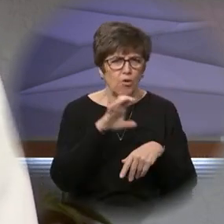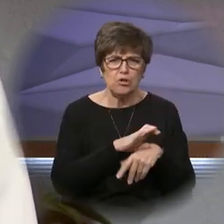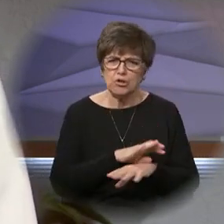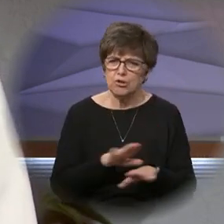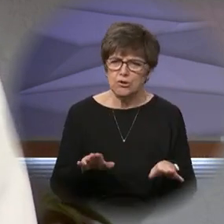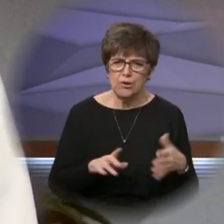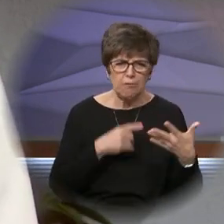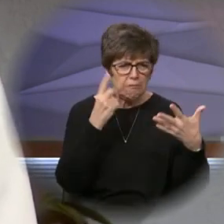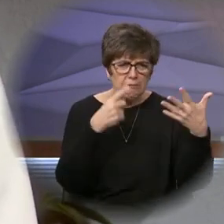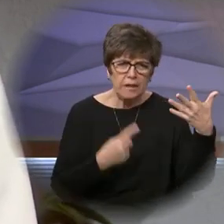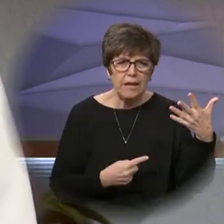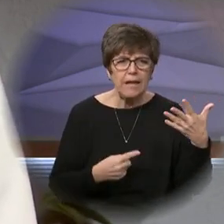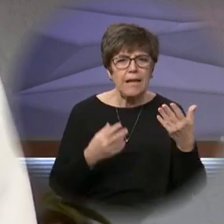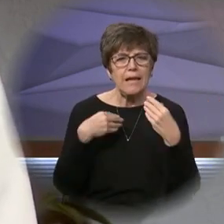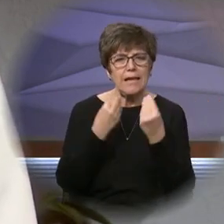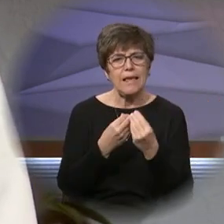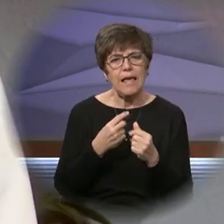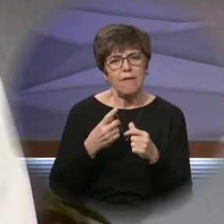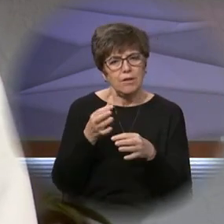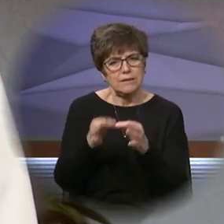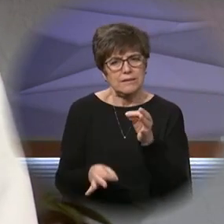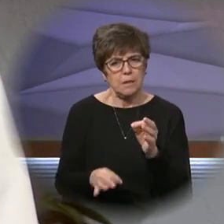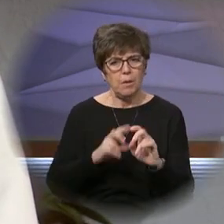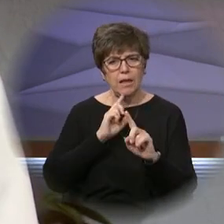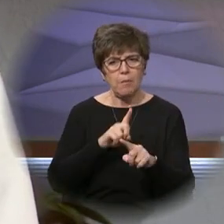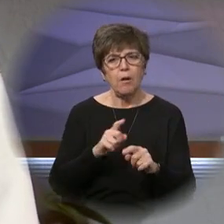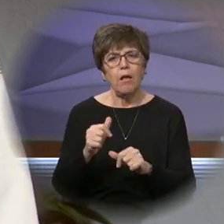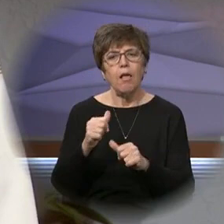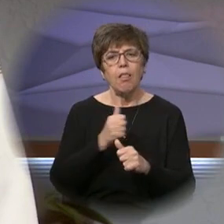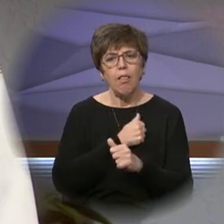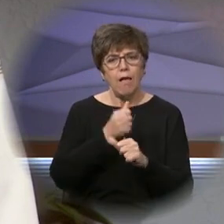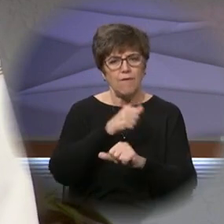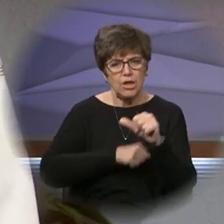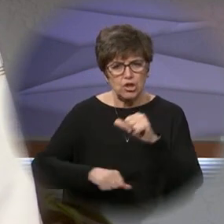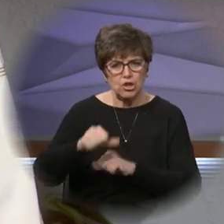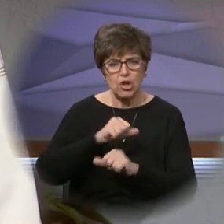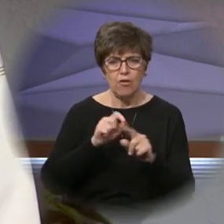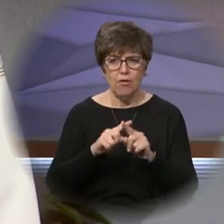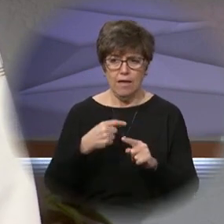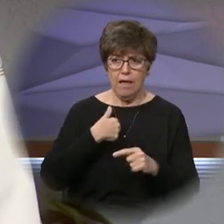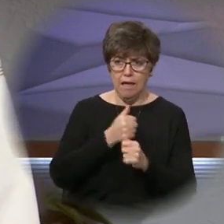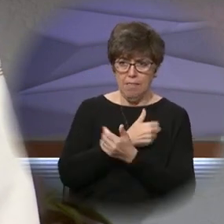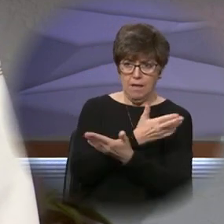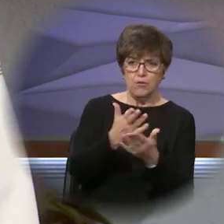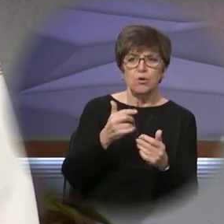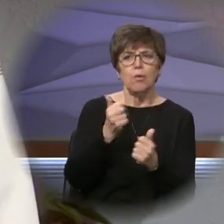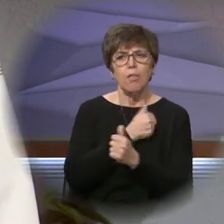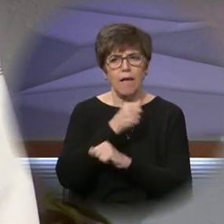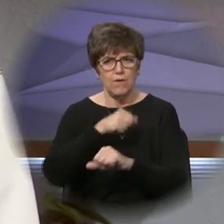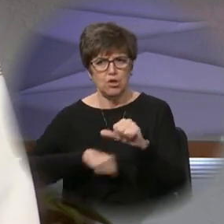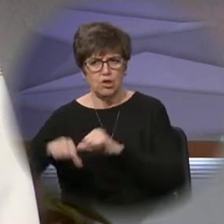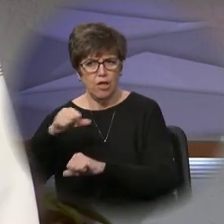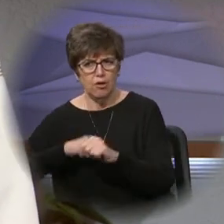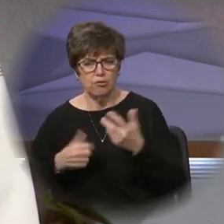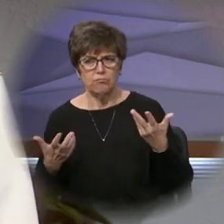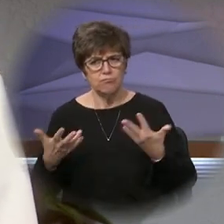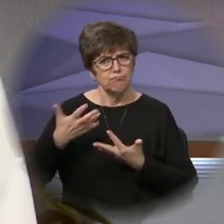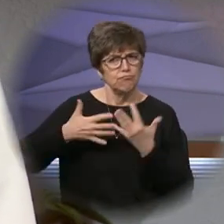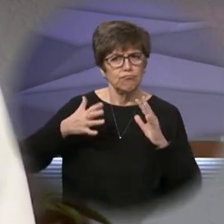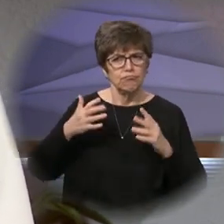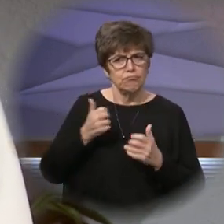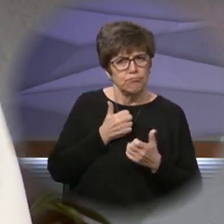church. He gave a simple command: love one another as I have loved you. Love one